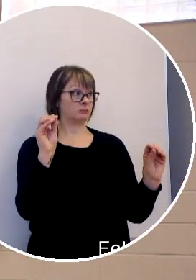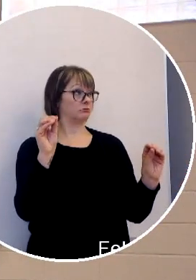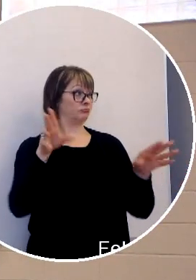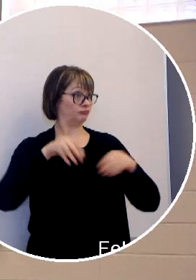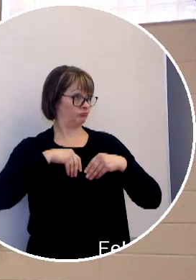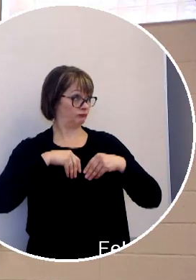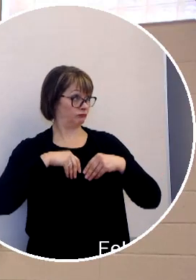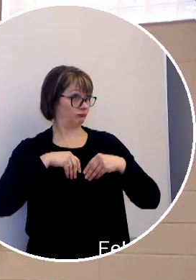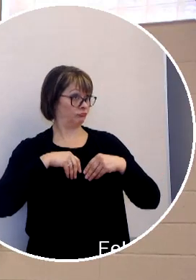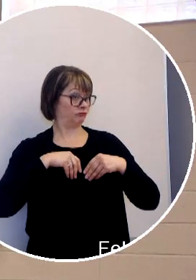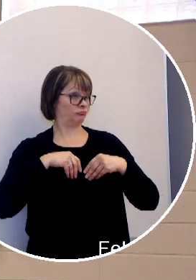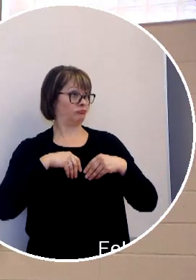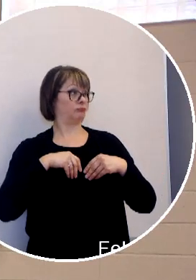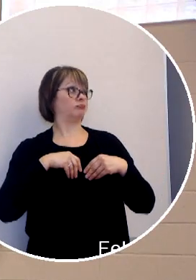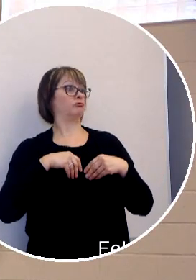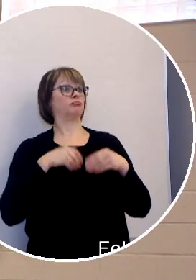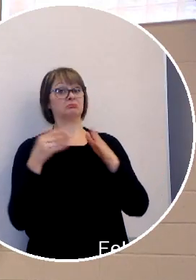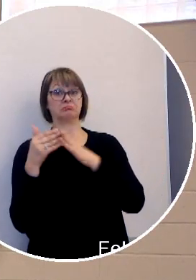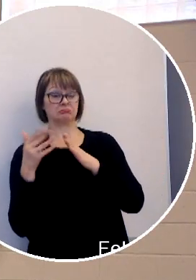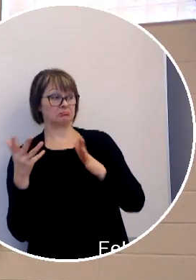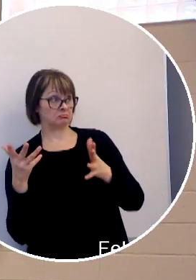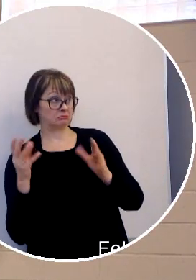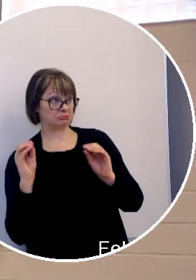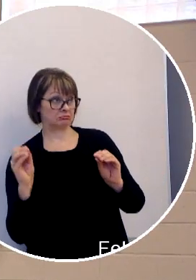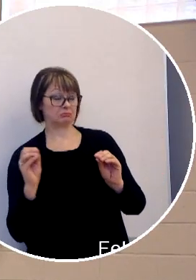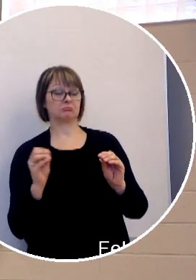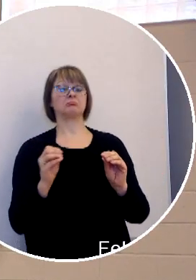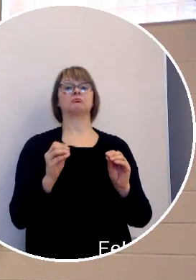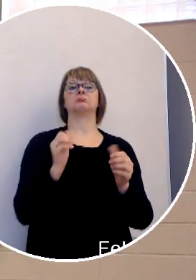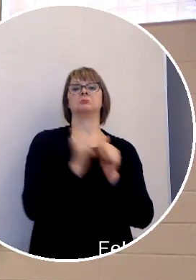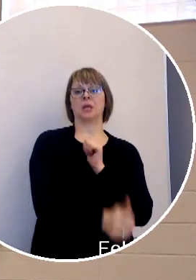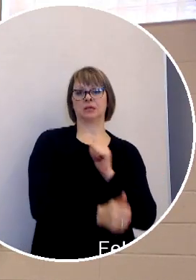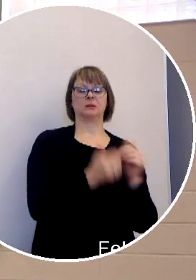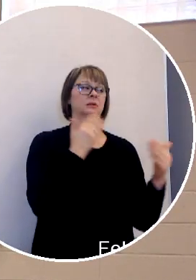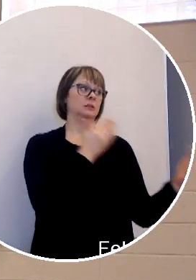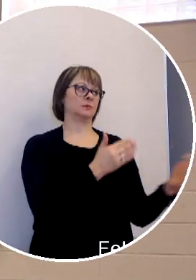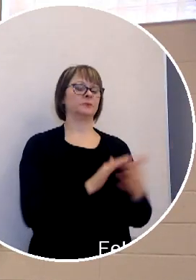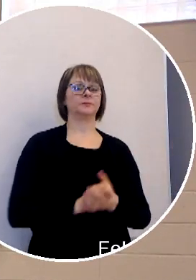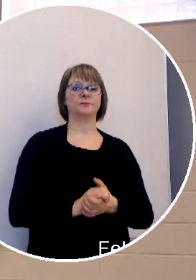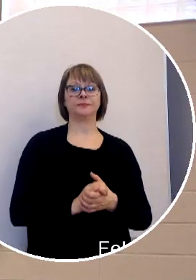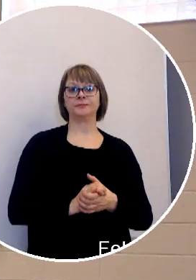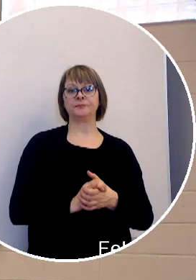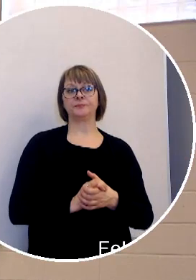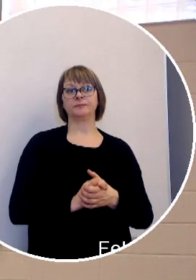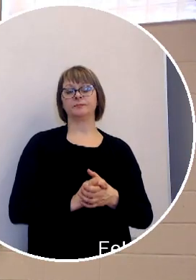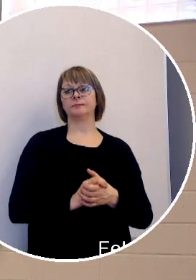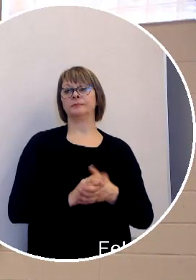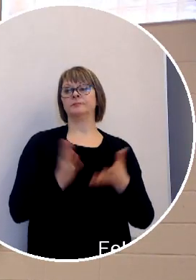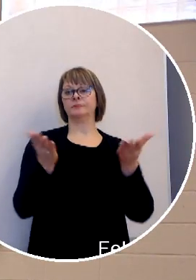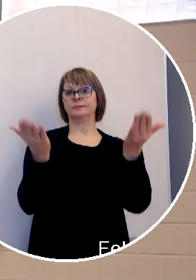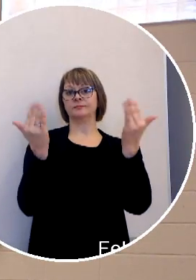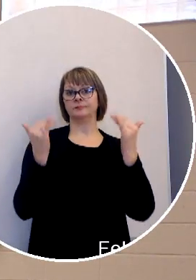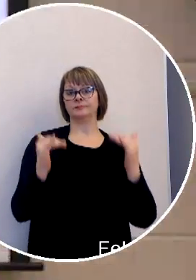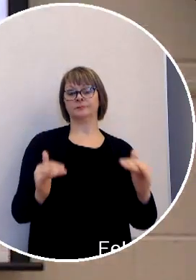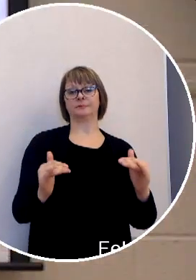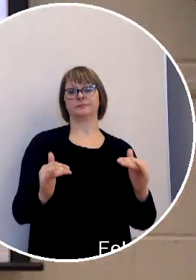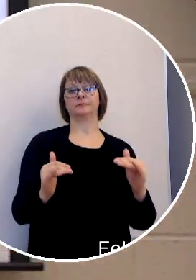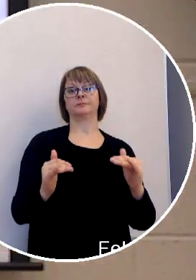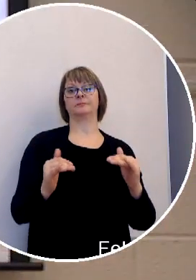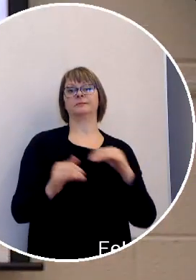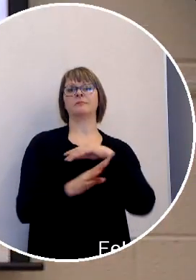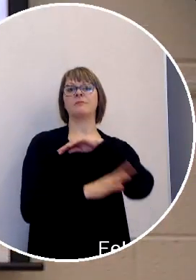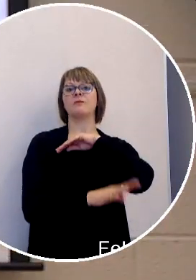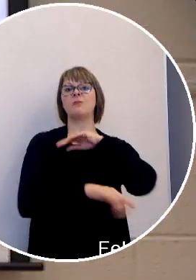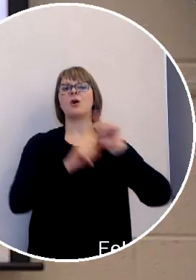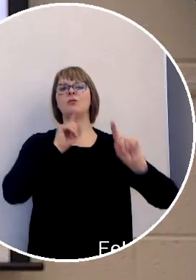favor? Aye. Those against? Motion carries. Thank you, Eric, for that. Next on the agenda is the